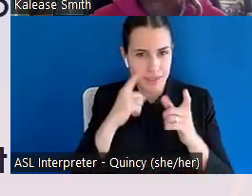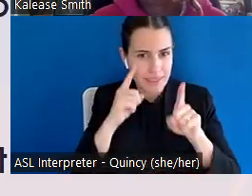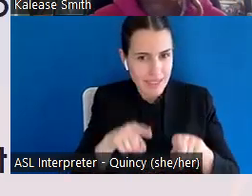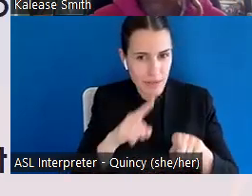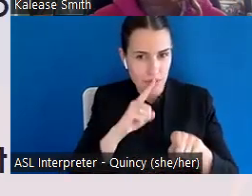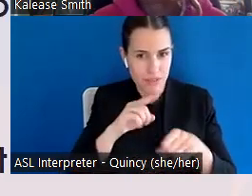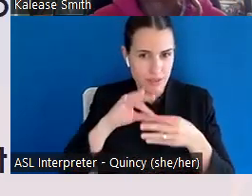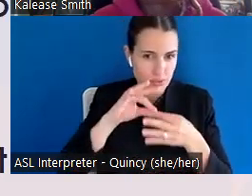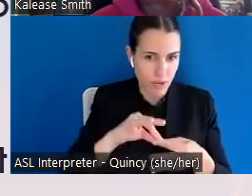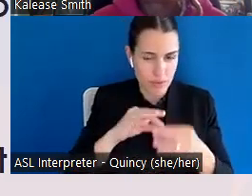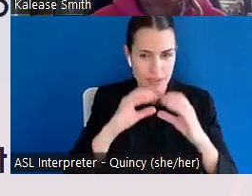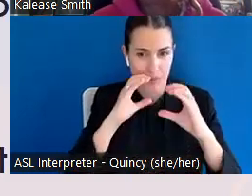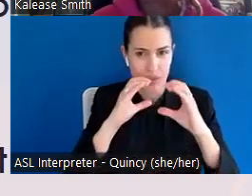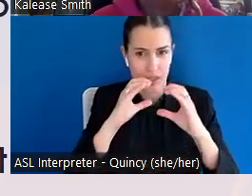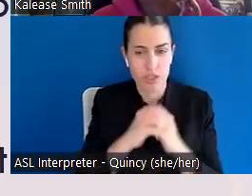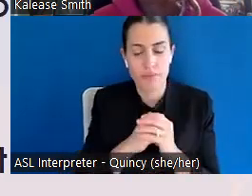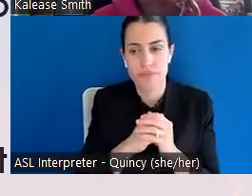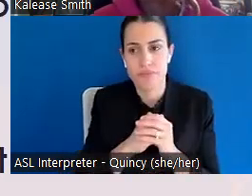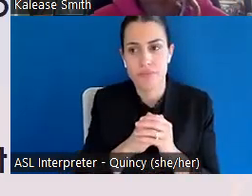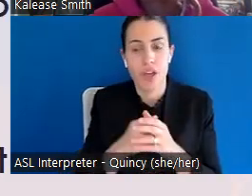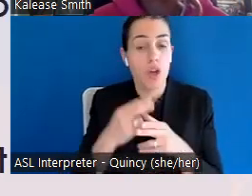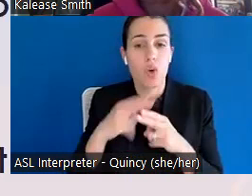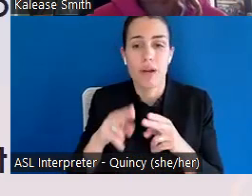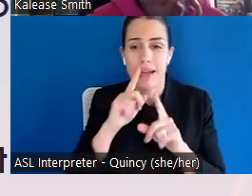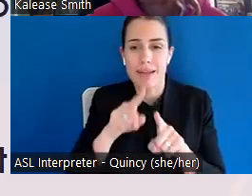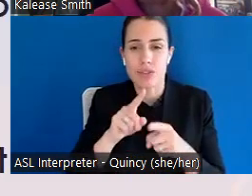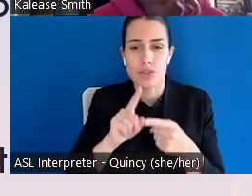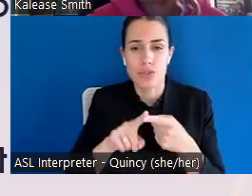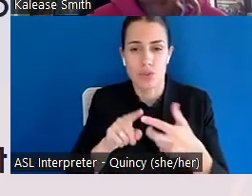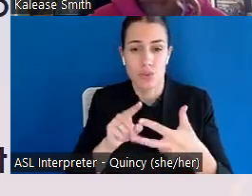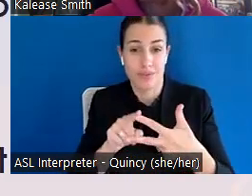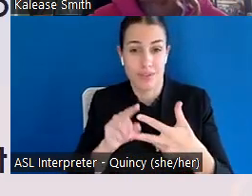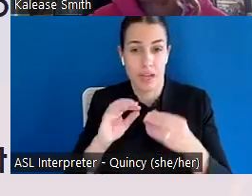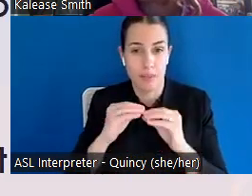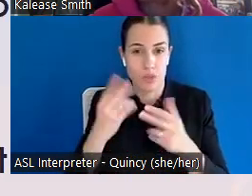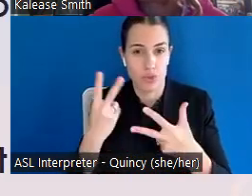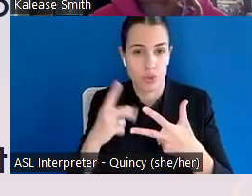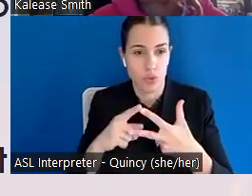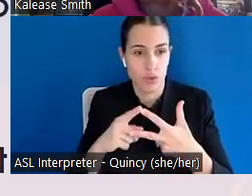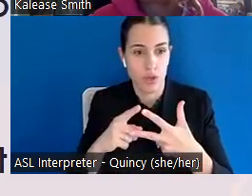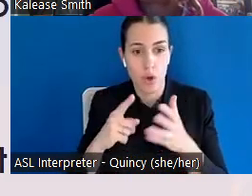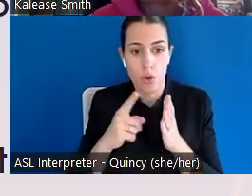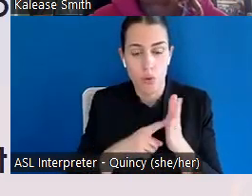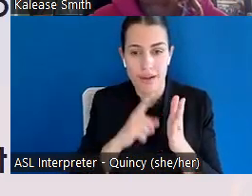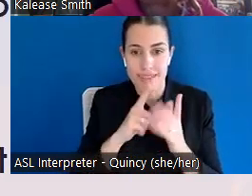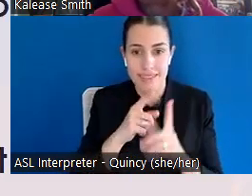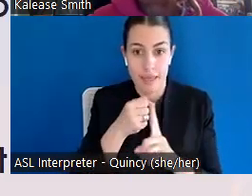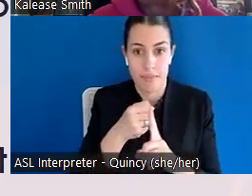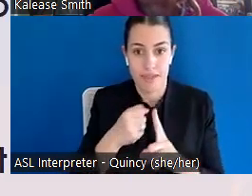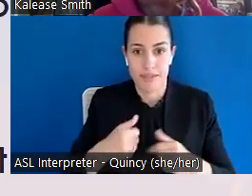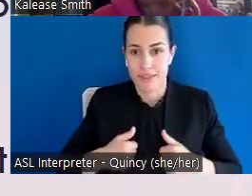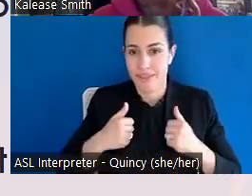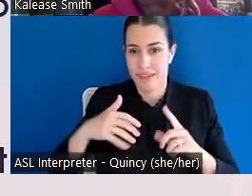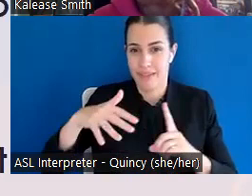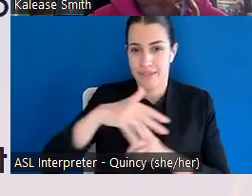within. And I'll just do a really quick answer to question number 2, being, so what is the impact of living in an